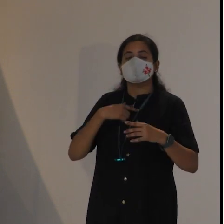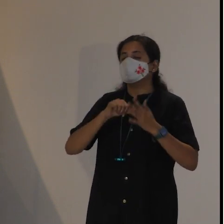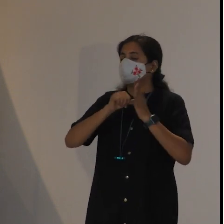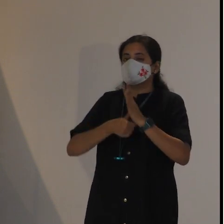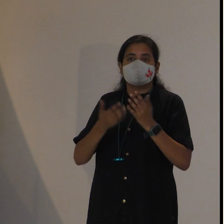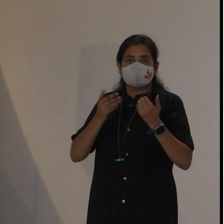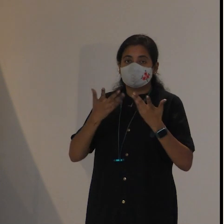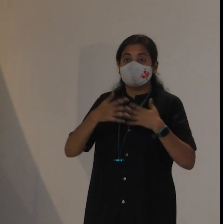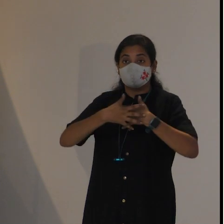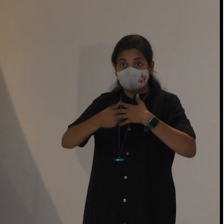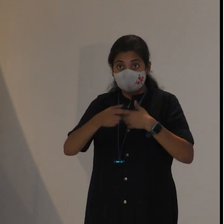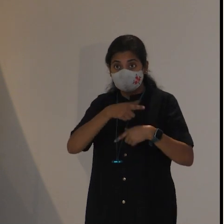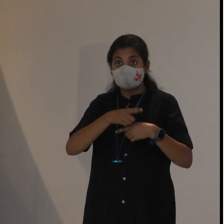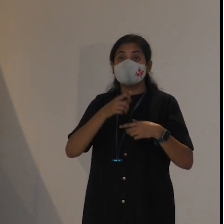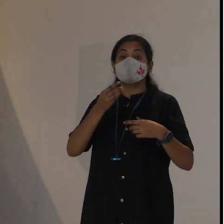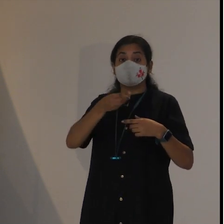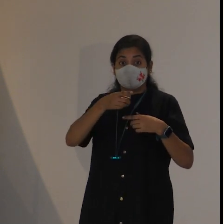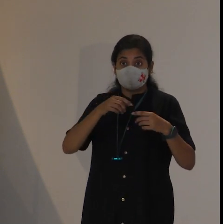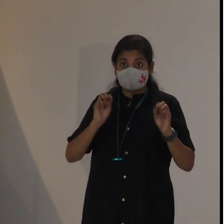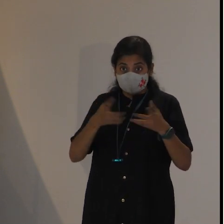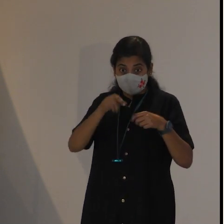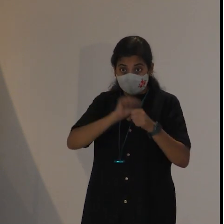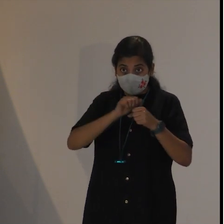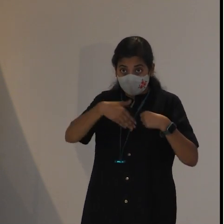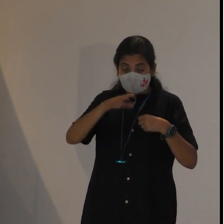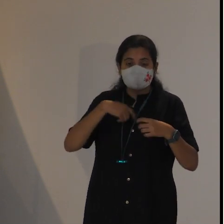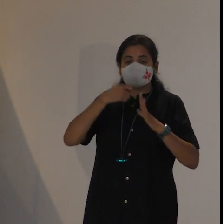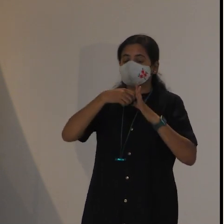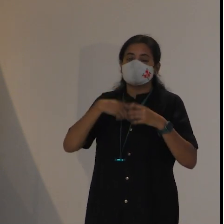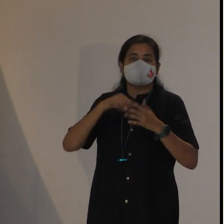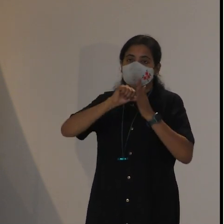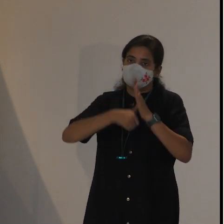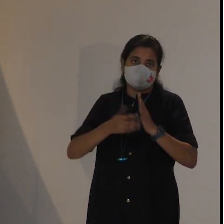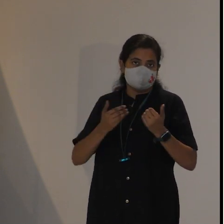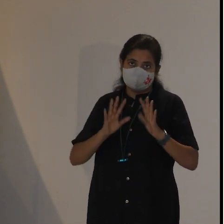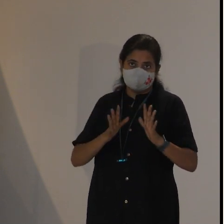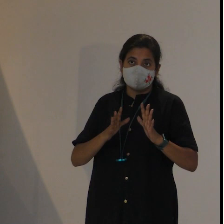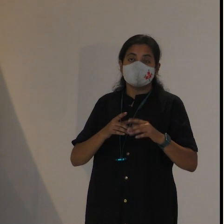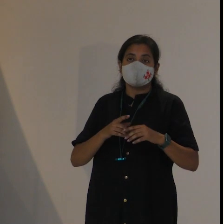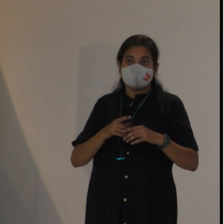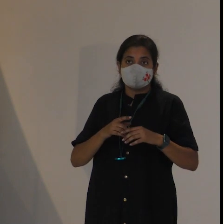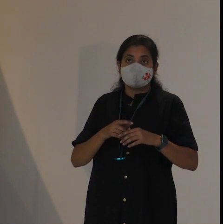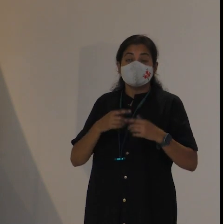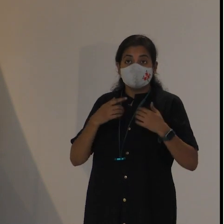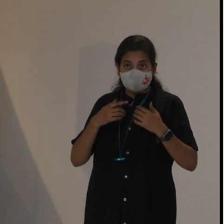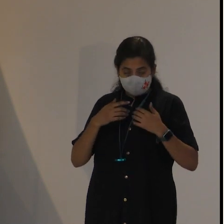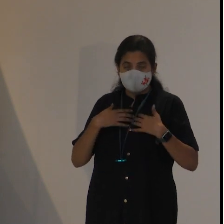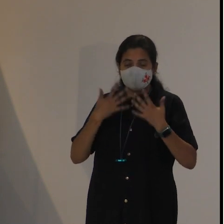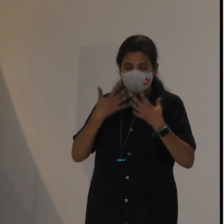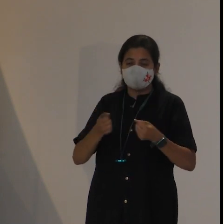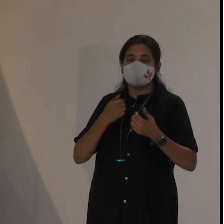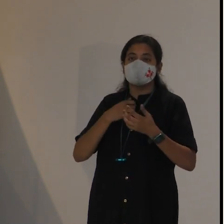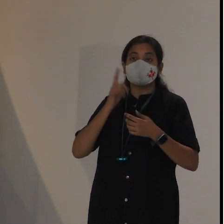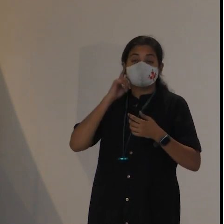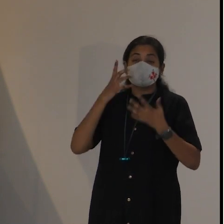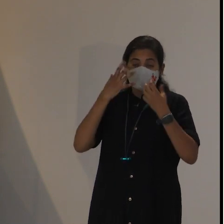for us to record it while a service is going on. And we spent a lot of time, I was hell-bent on having